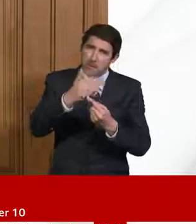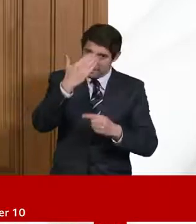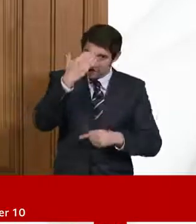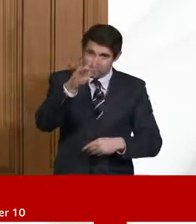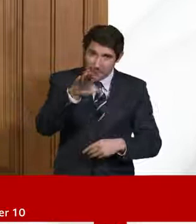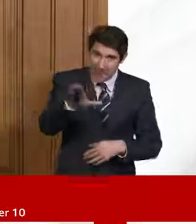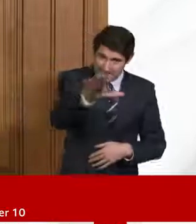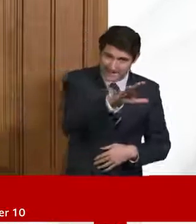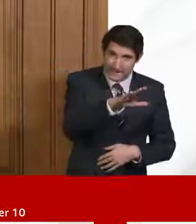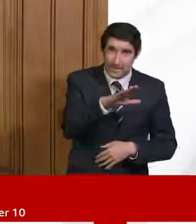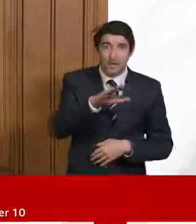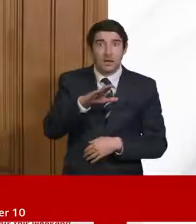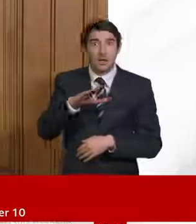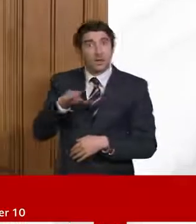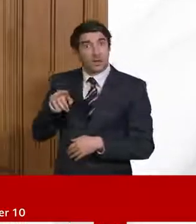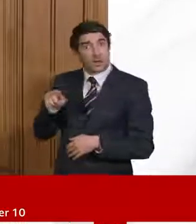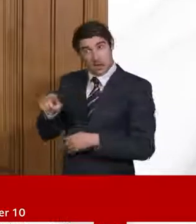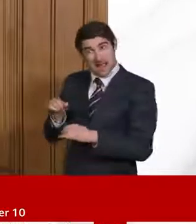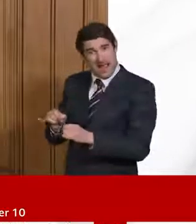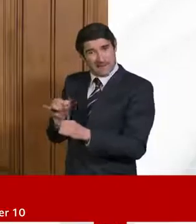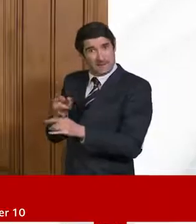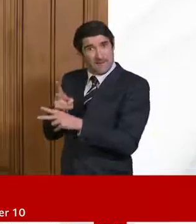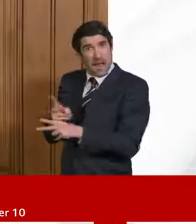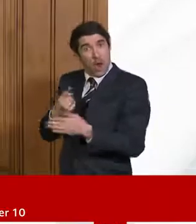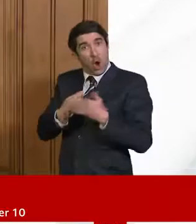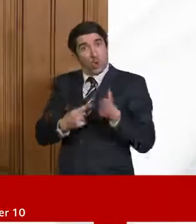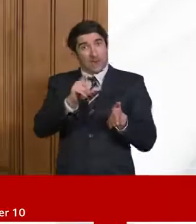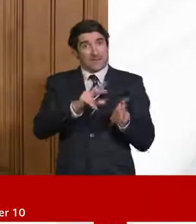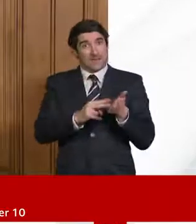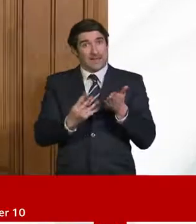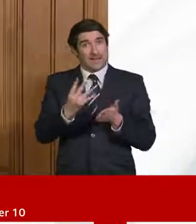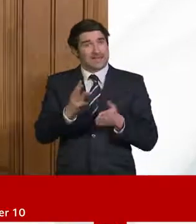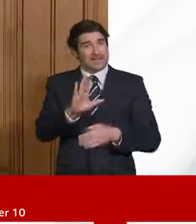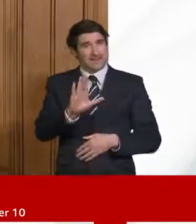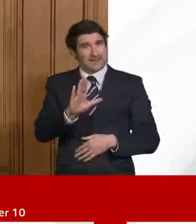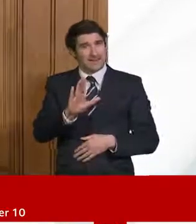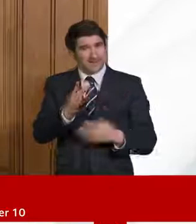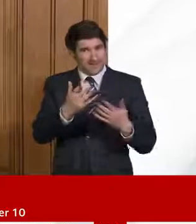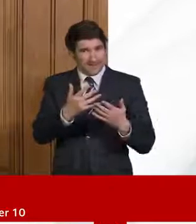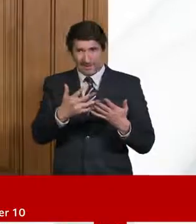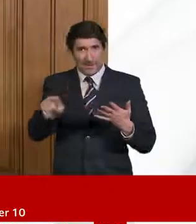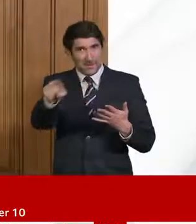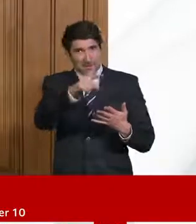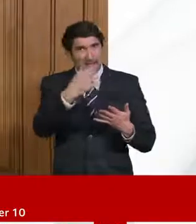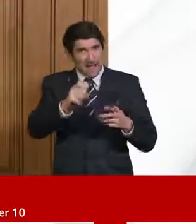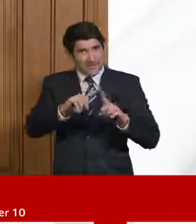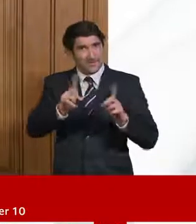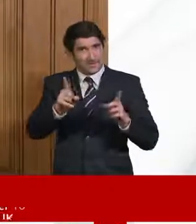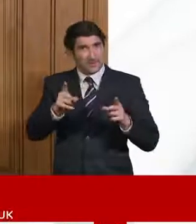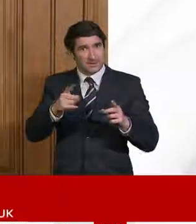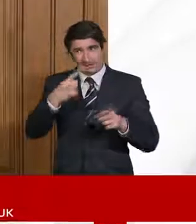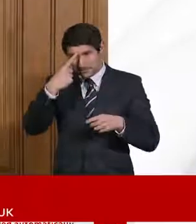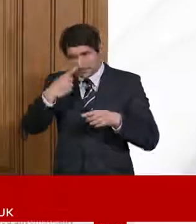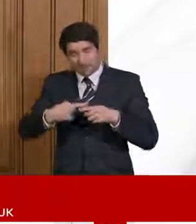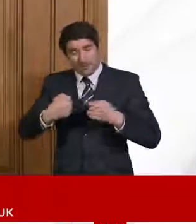it's important that we maintain, and we are maintaining, the beds for those patients, although as we have stepped down elective surgery,